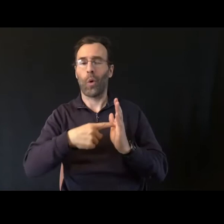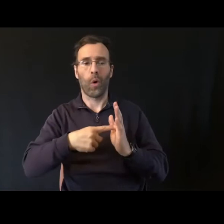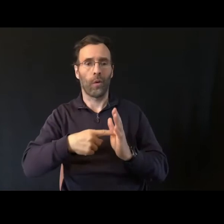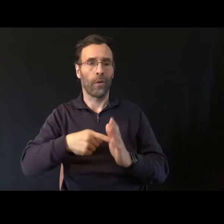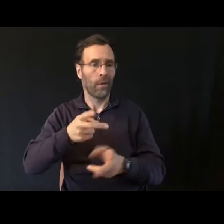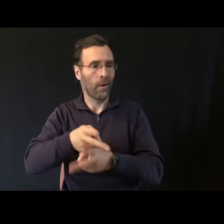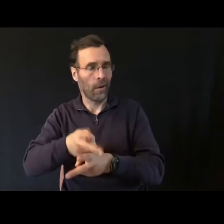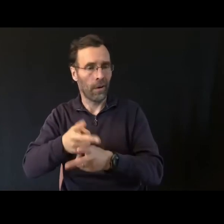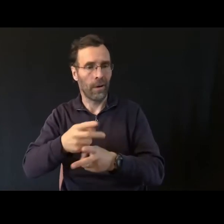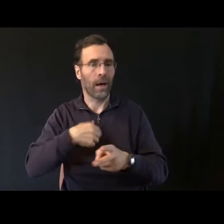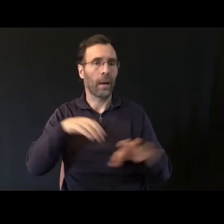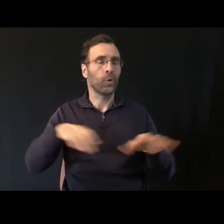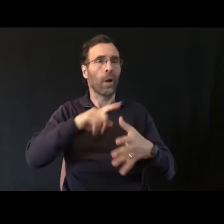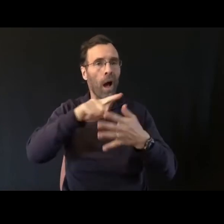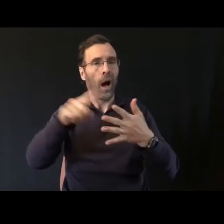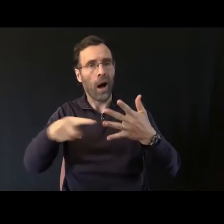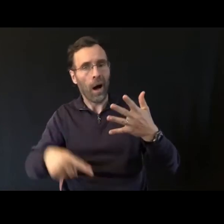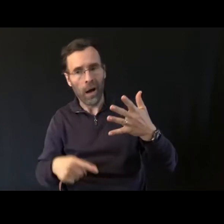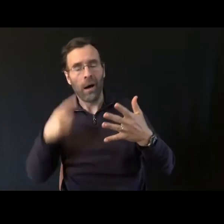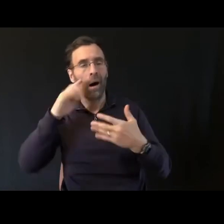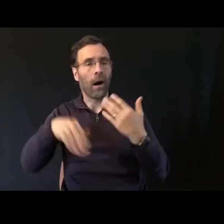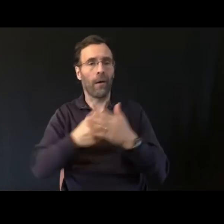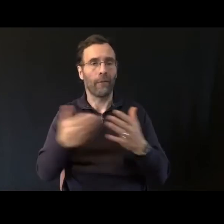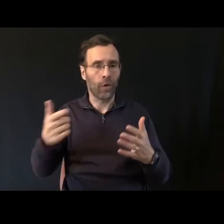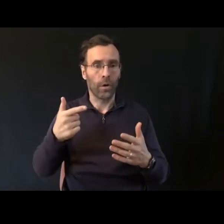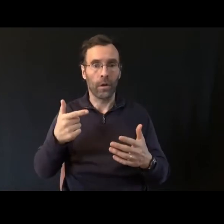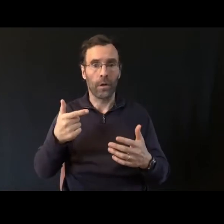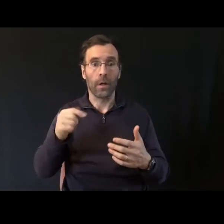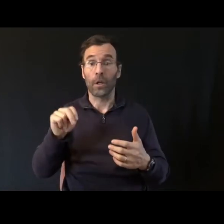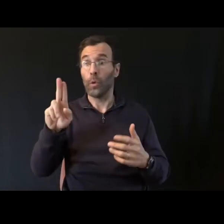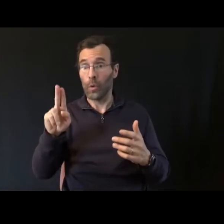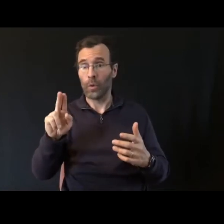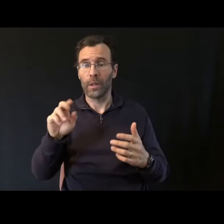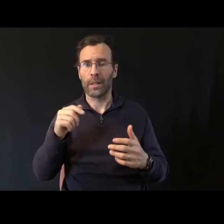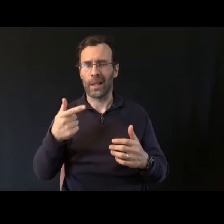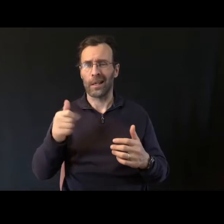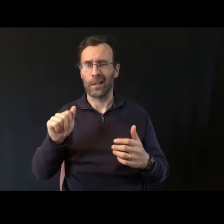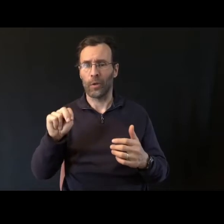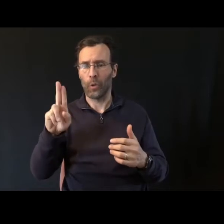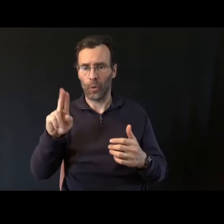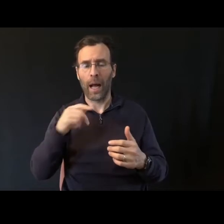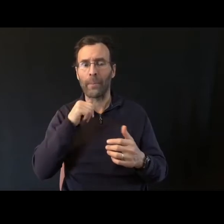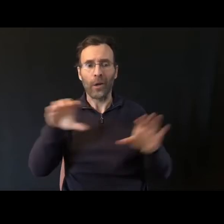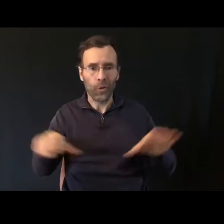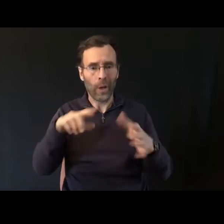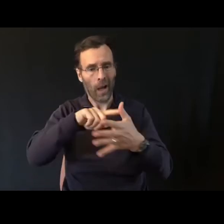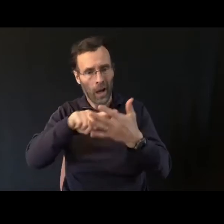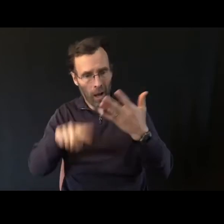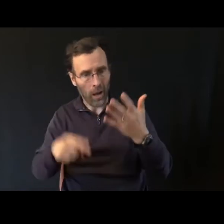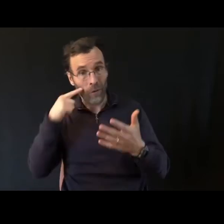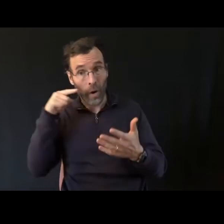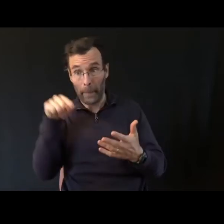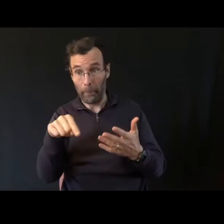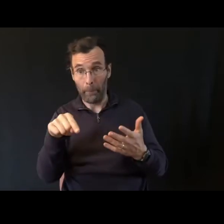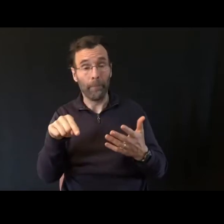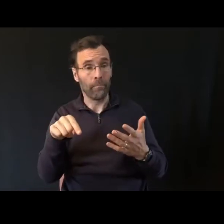I'm doing all these things for Gnu, you know, that's his name. I'm not doing all those things that